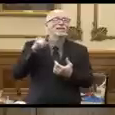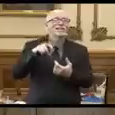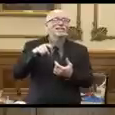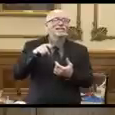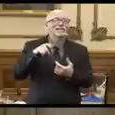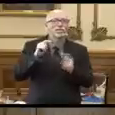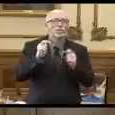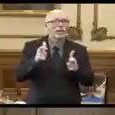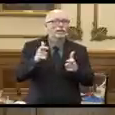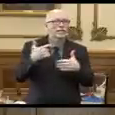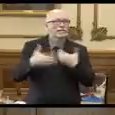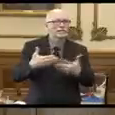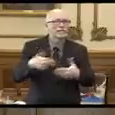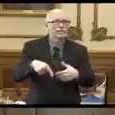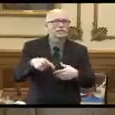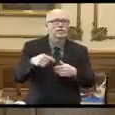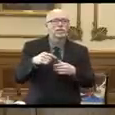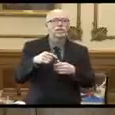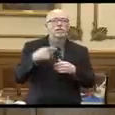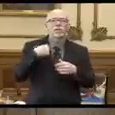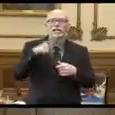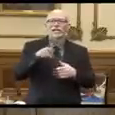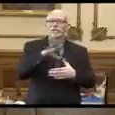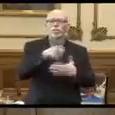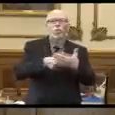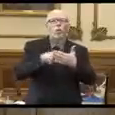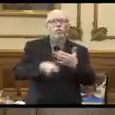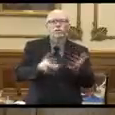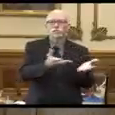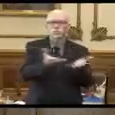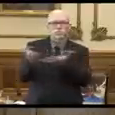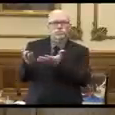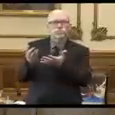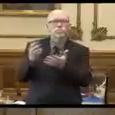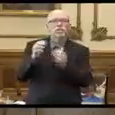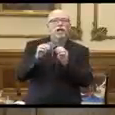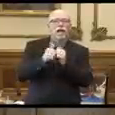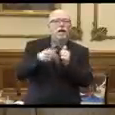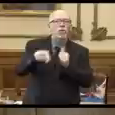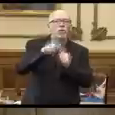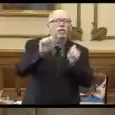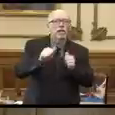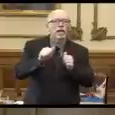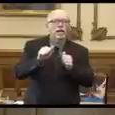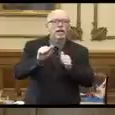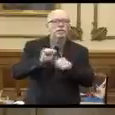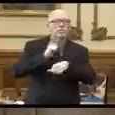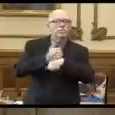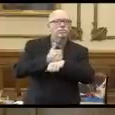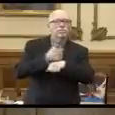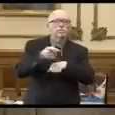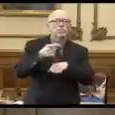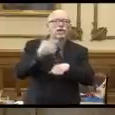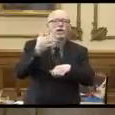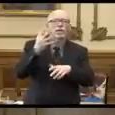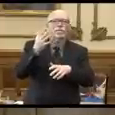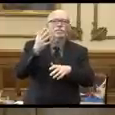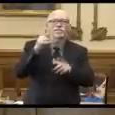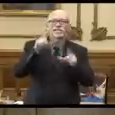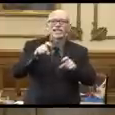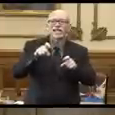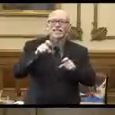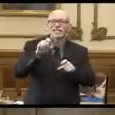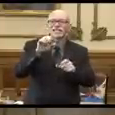up very, very quickly, quotes with regards to how they would be able to stand up this type of a call center,